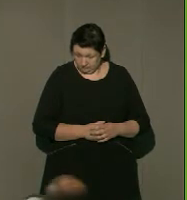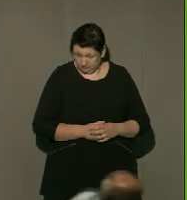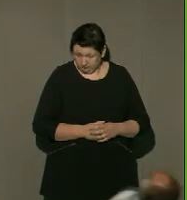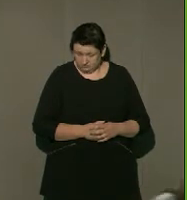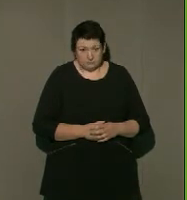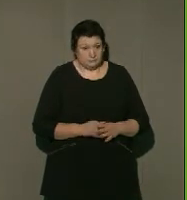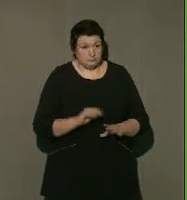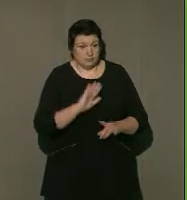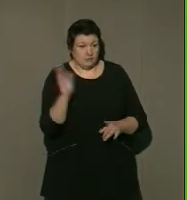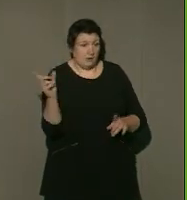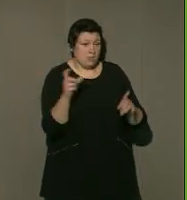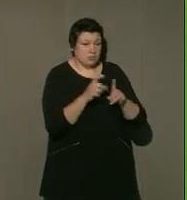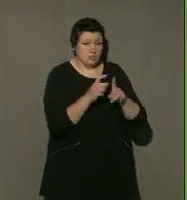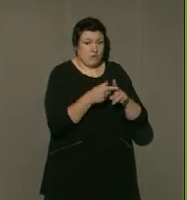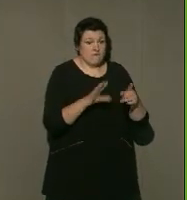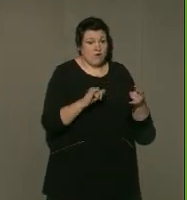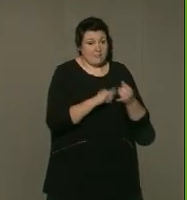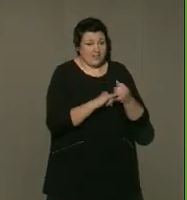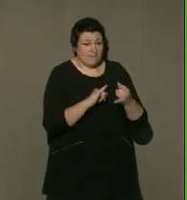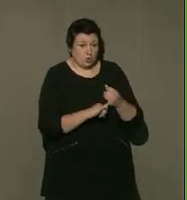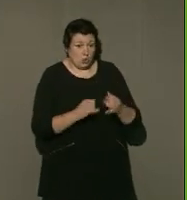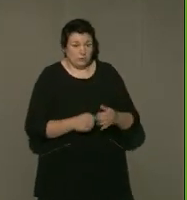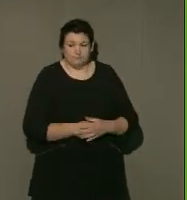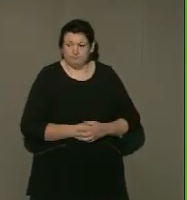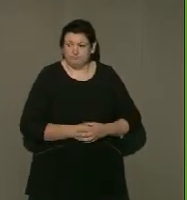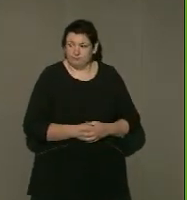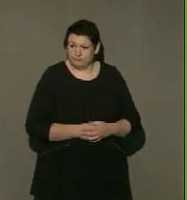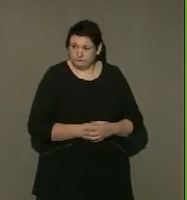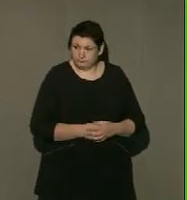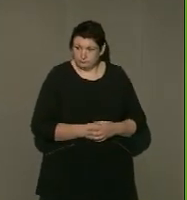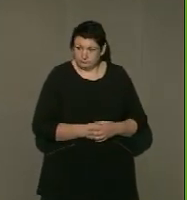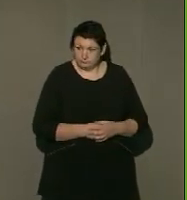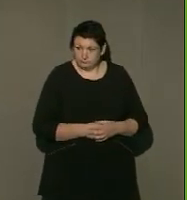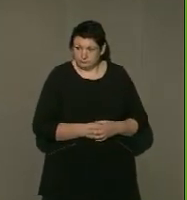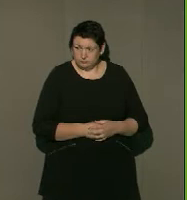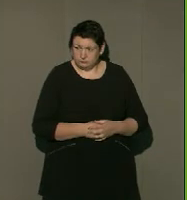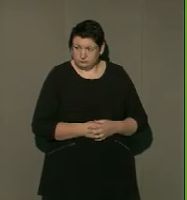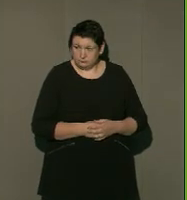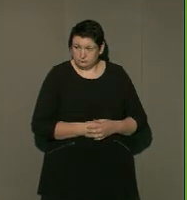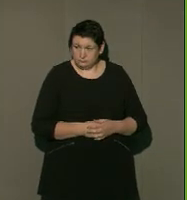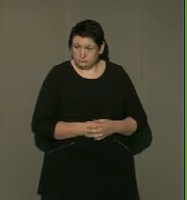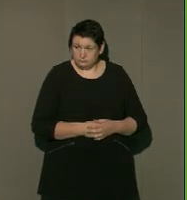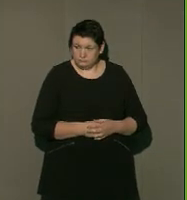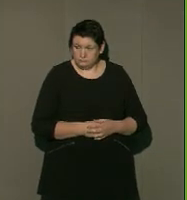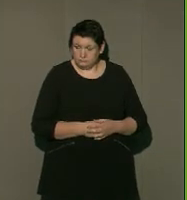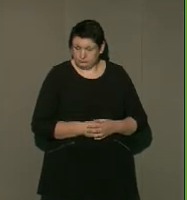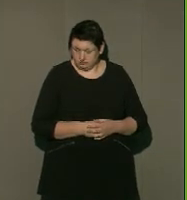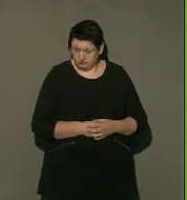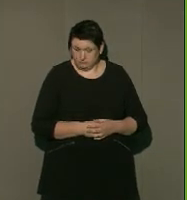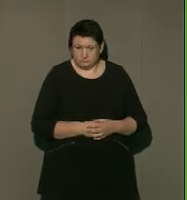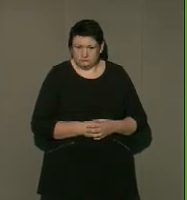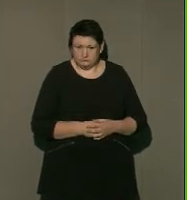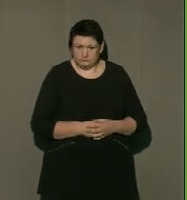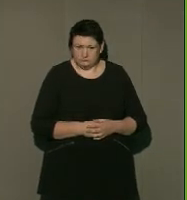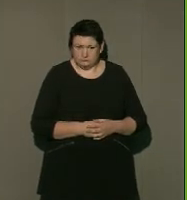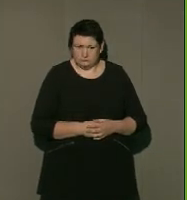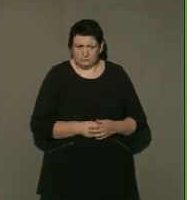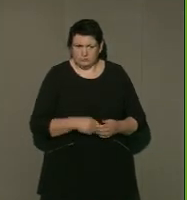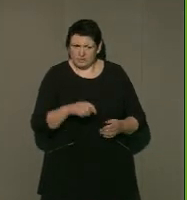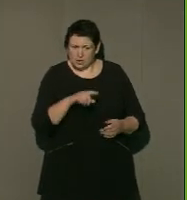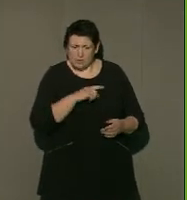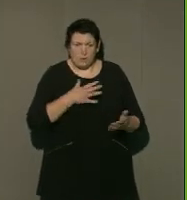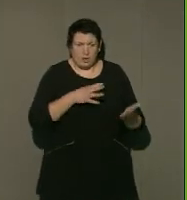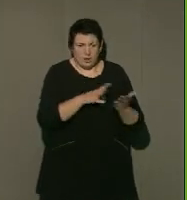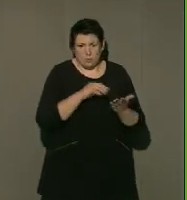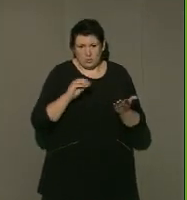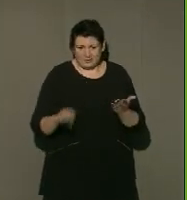Hi, Doug Ruxell, Stafford Stone Green Party. Is it up on the board yet? Either way, the reason why I'd like to remove this,